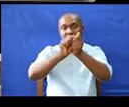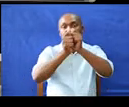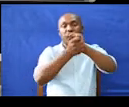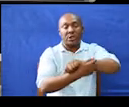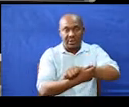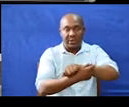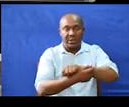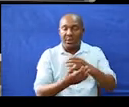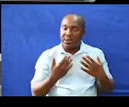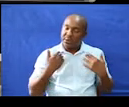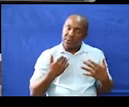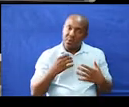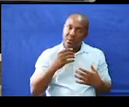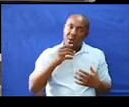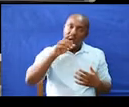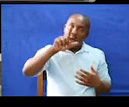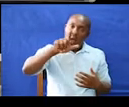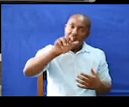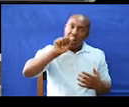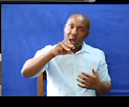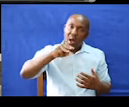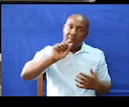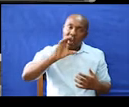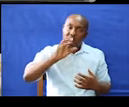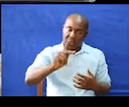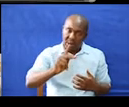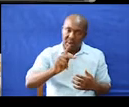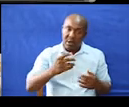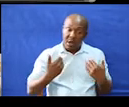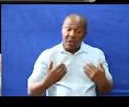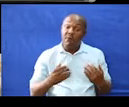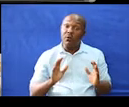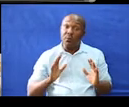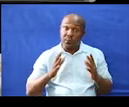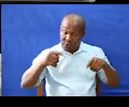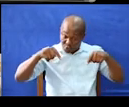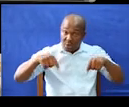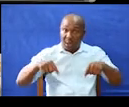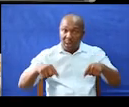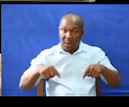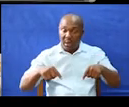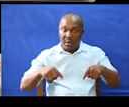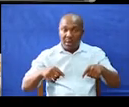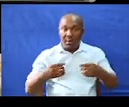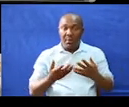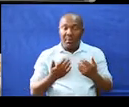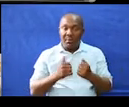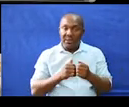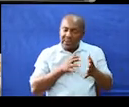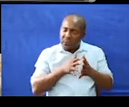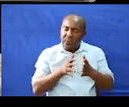if he was alive today, he should explain to us how acquired characteristic can